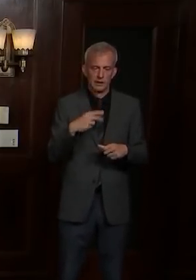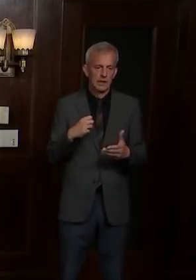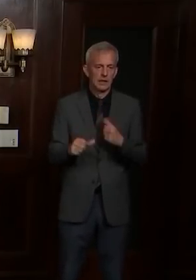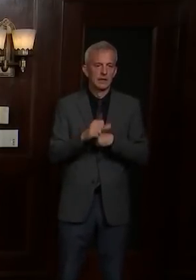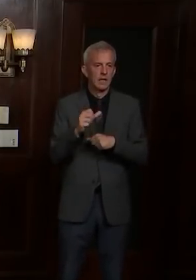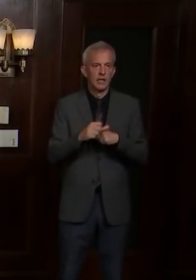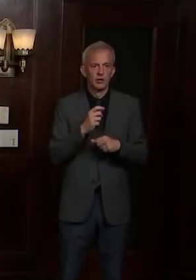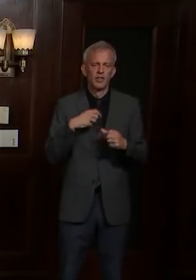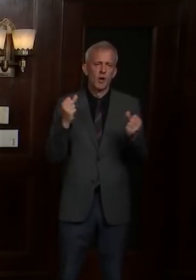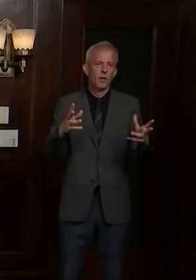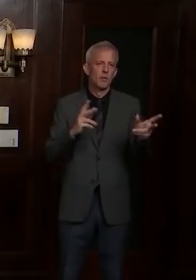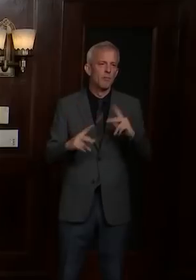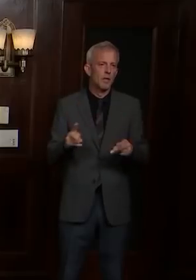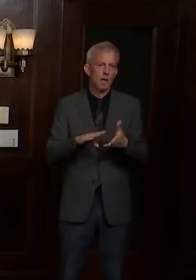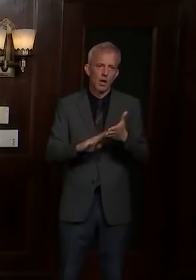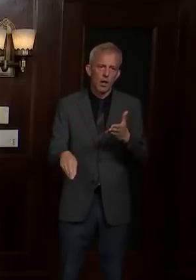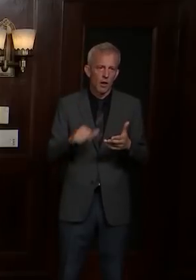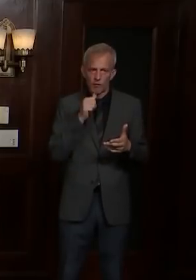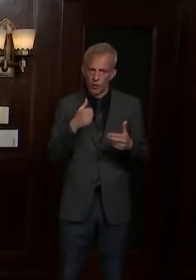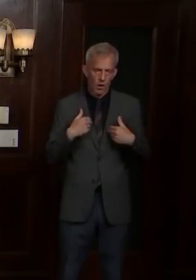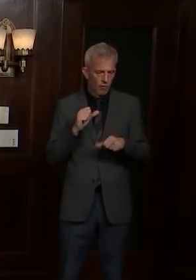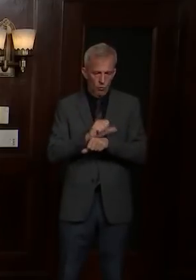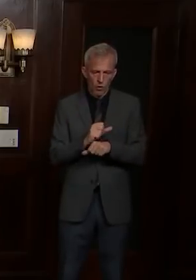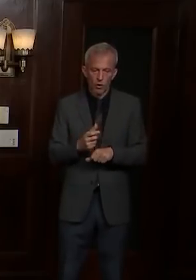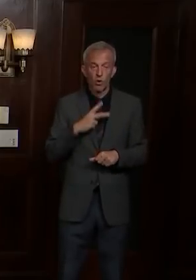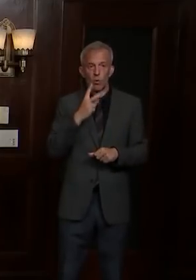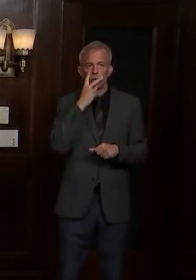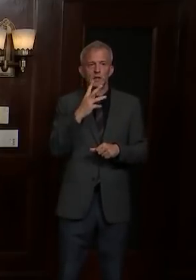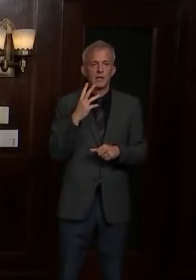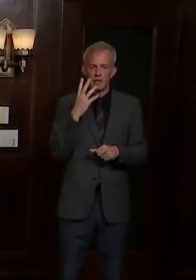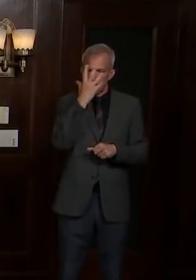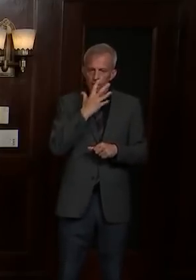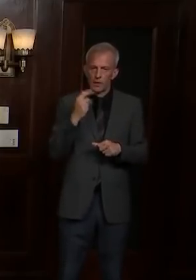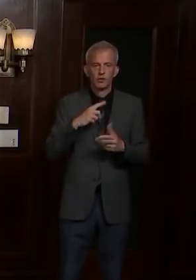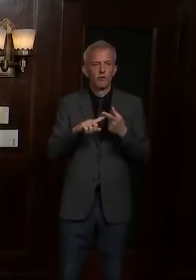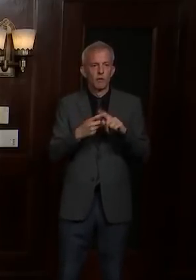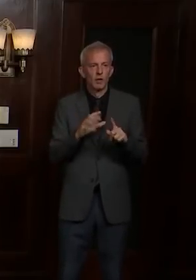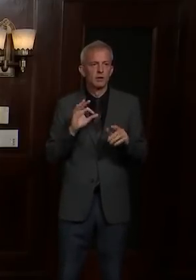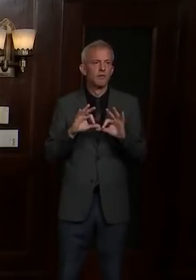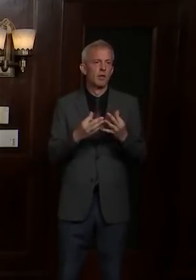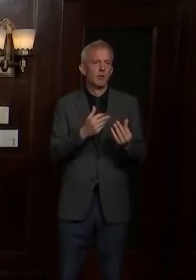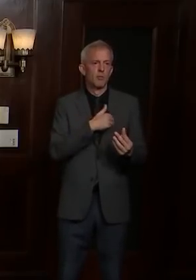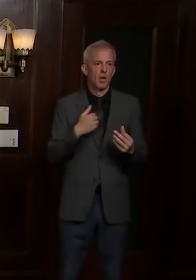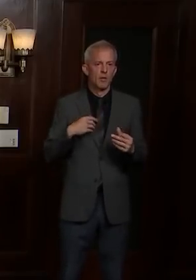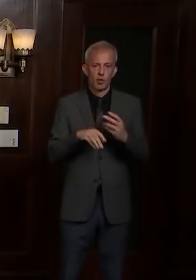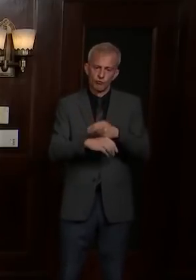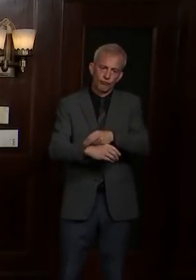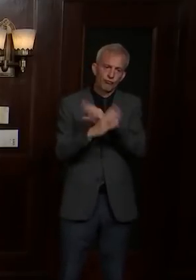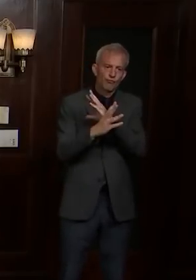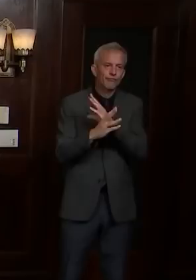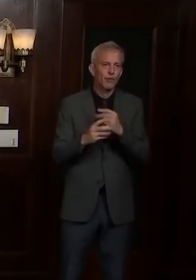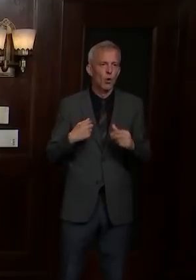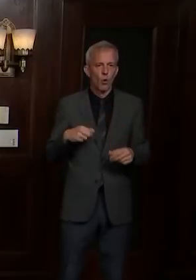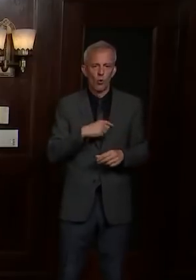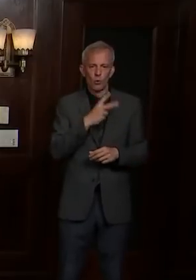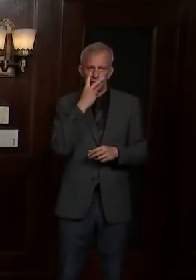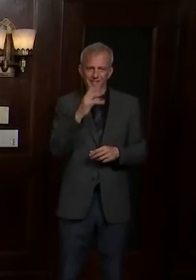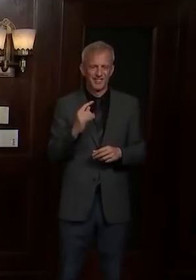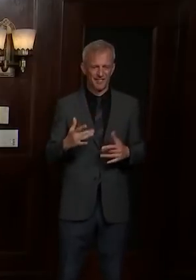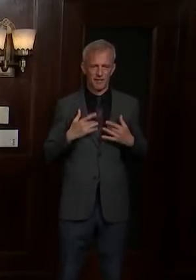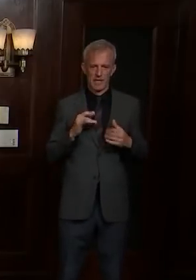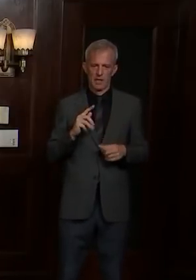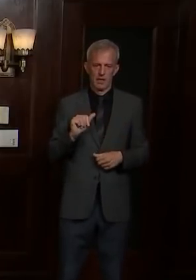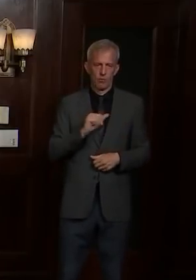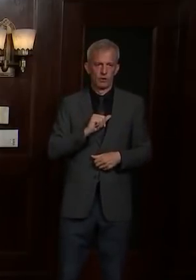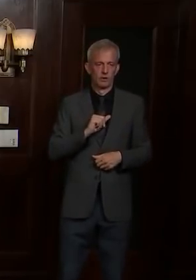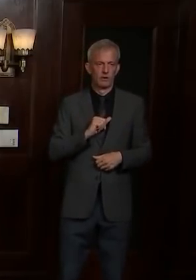in the faces of friends and family members over Skype and Zoom. And we see it and we feel it ourselves. So I